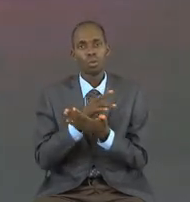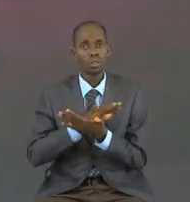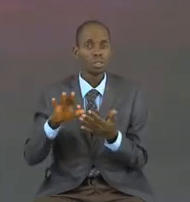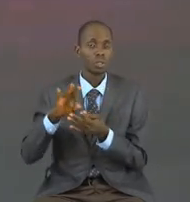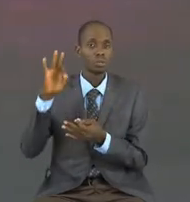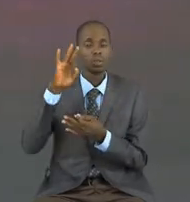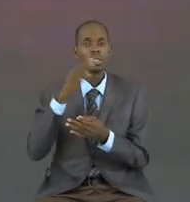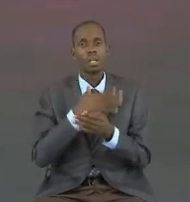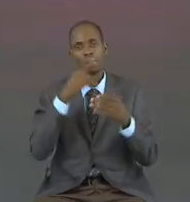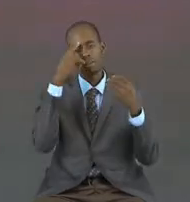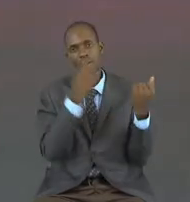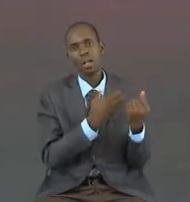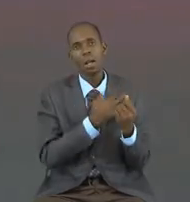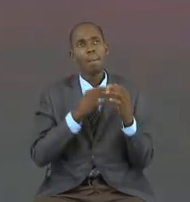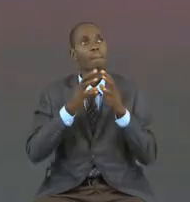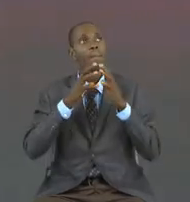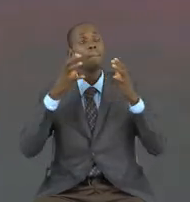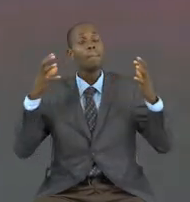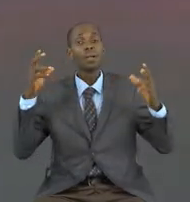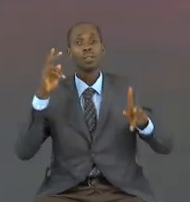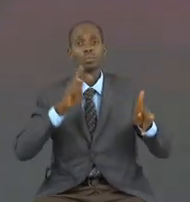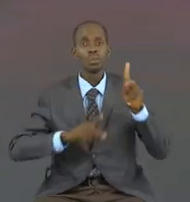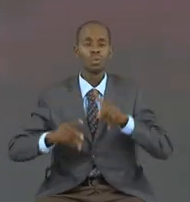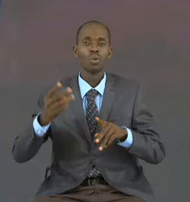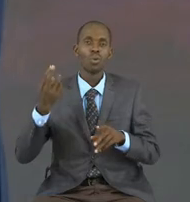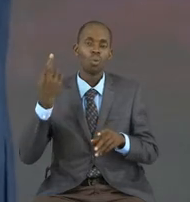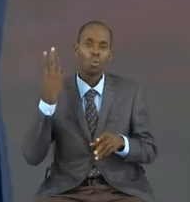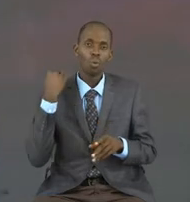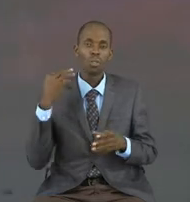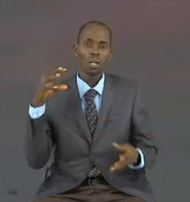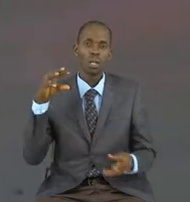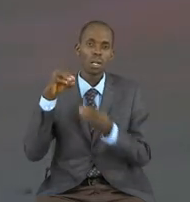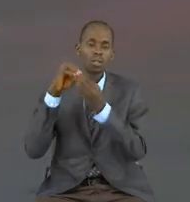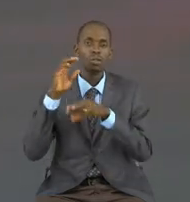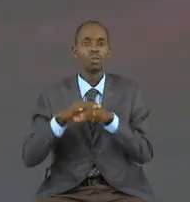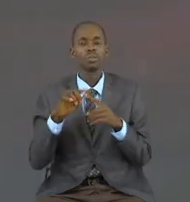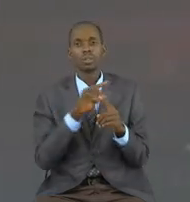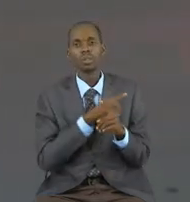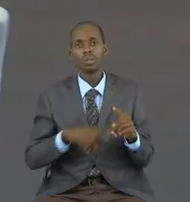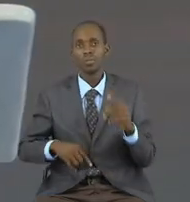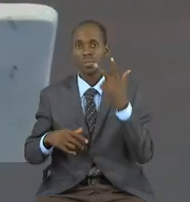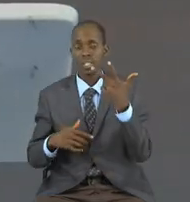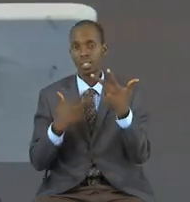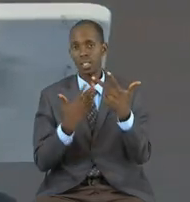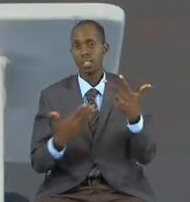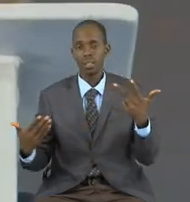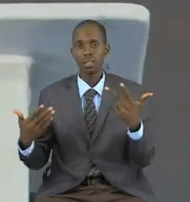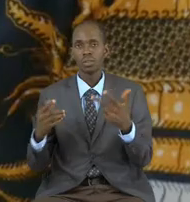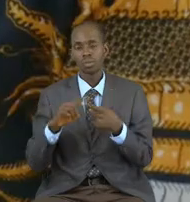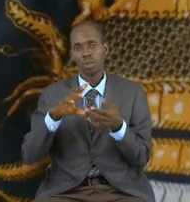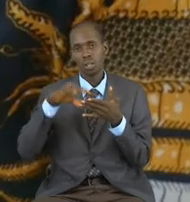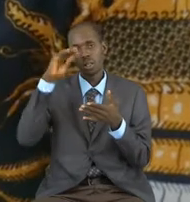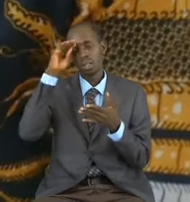much people was added unto the Lord. Three things we're looking at. Number one,